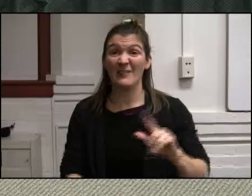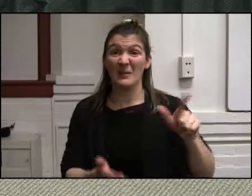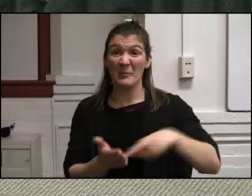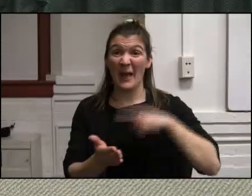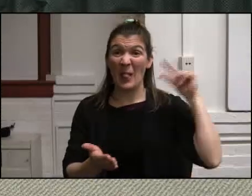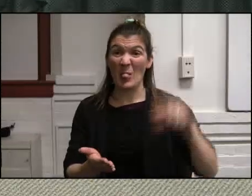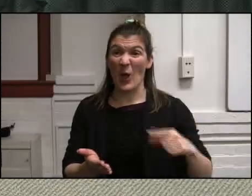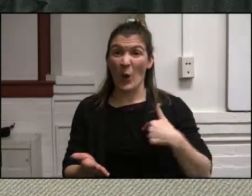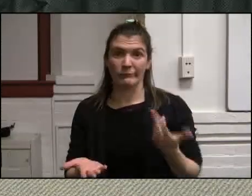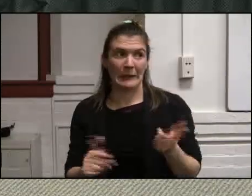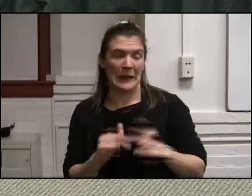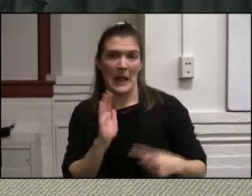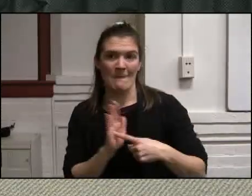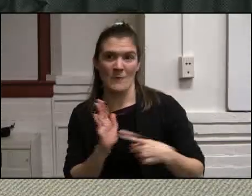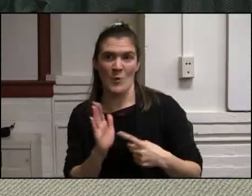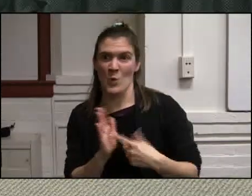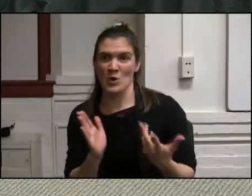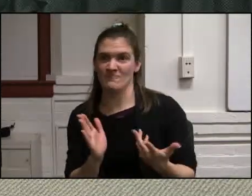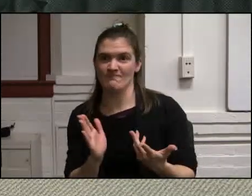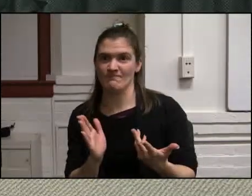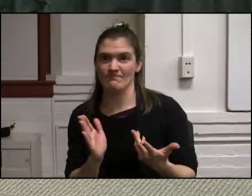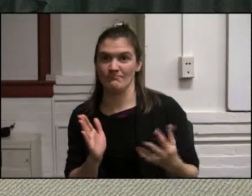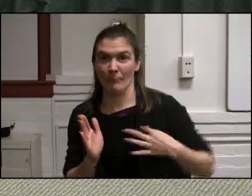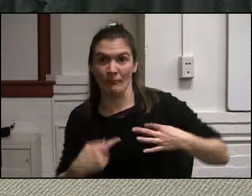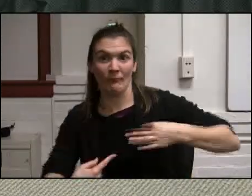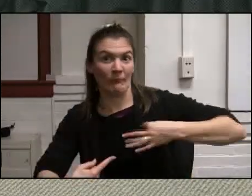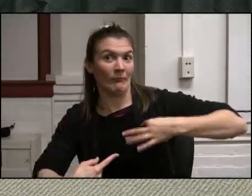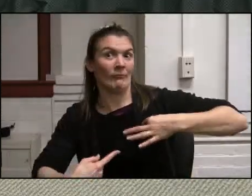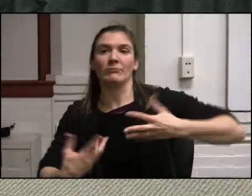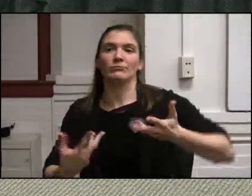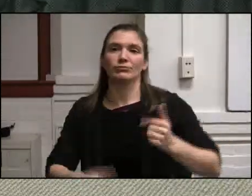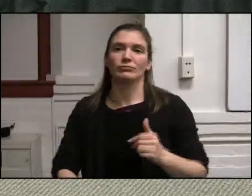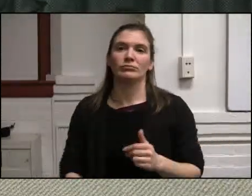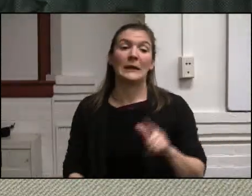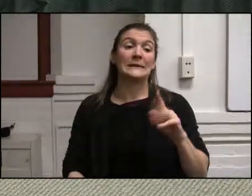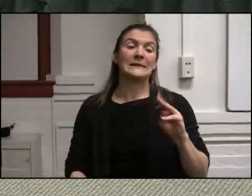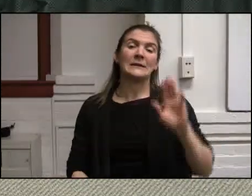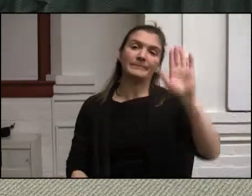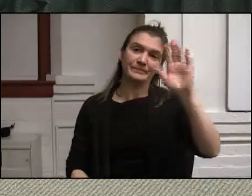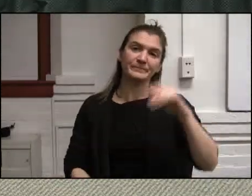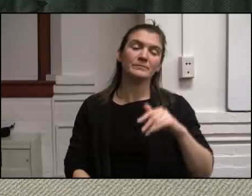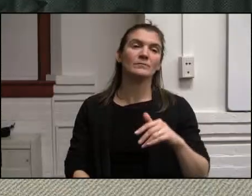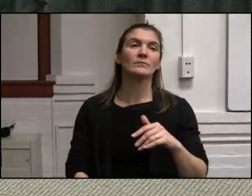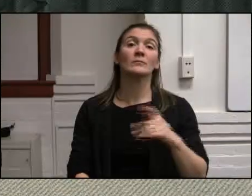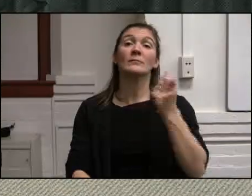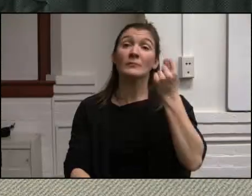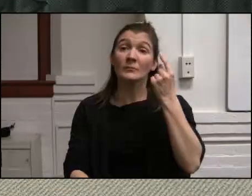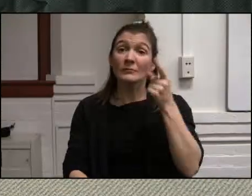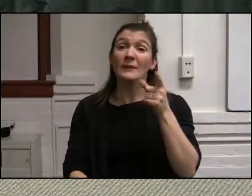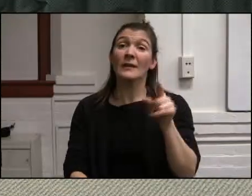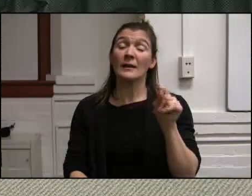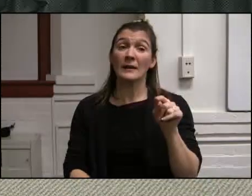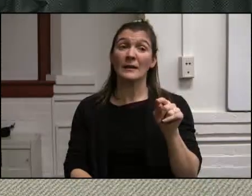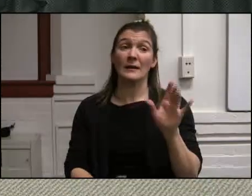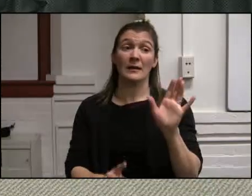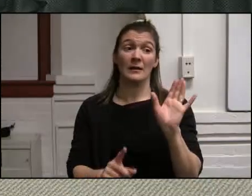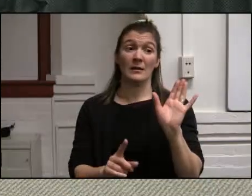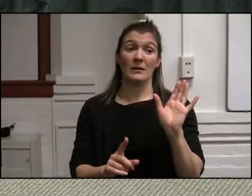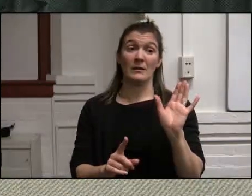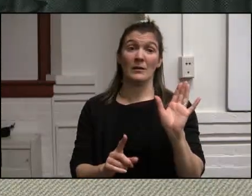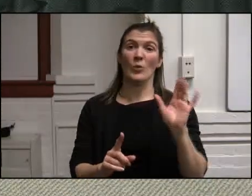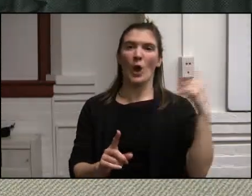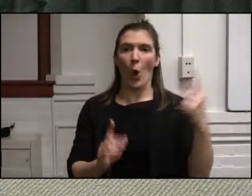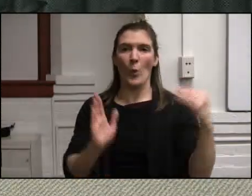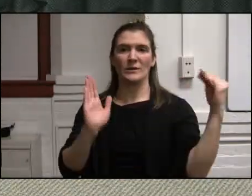Yeah, and I'll We'll remind have- everybody that, oh, sorry, that just for a point of order, it is always on as a